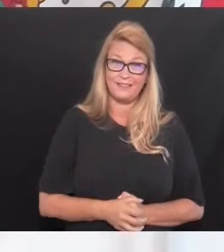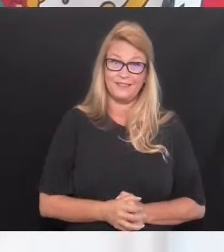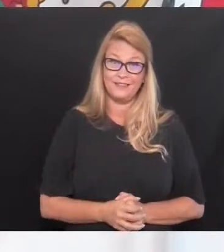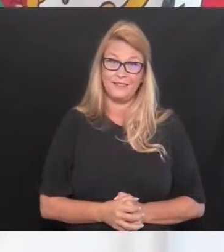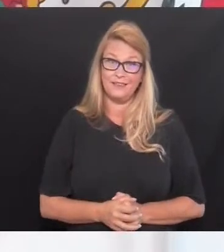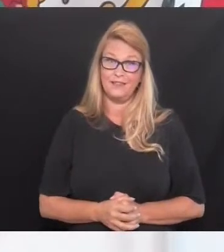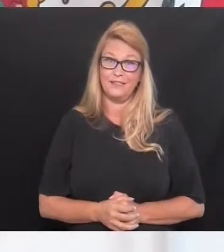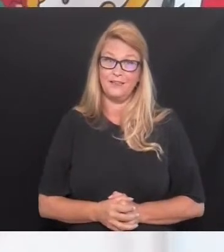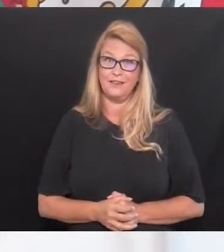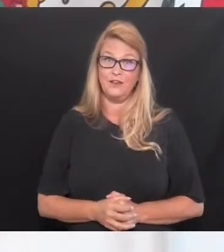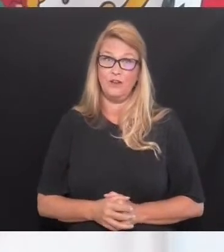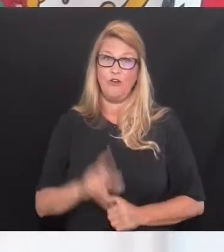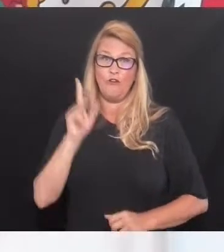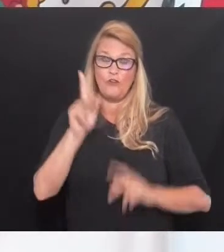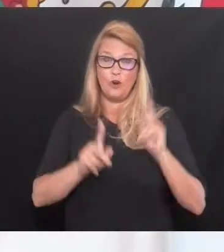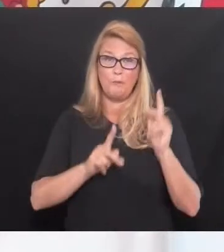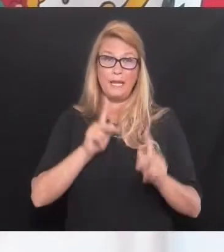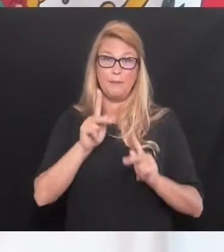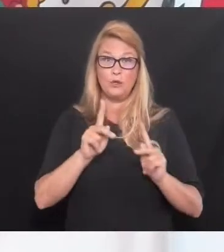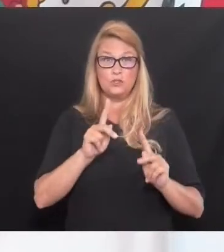to get people to really move?